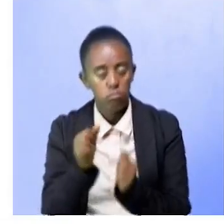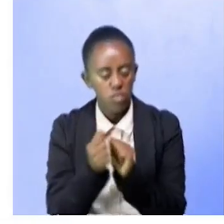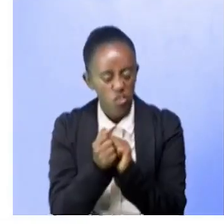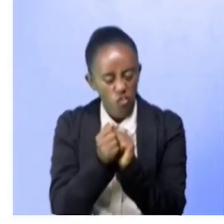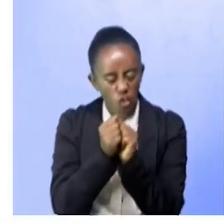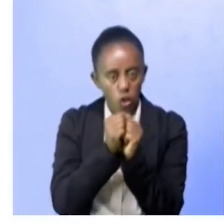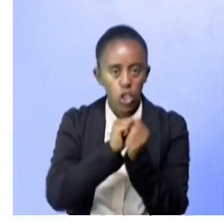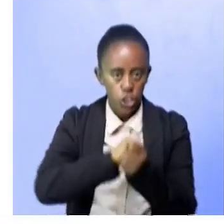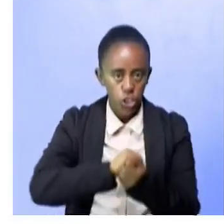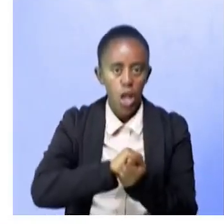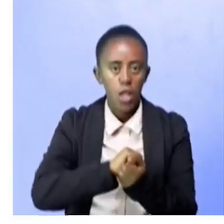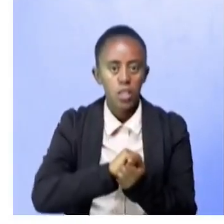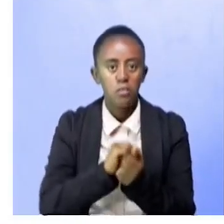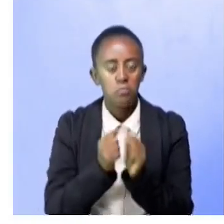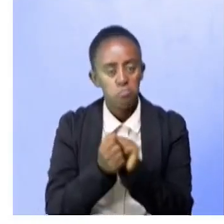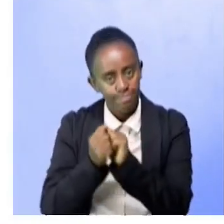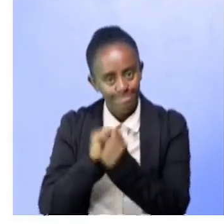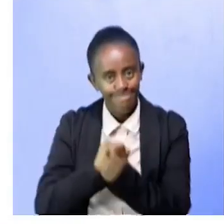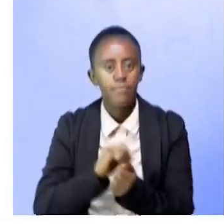change